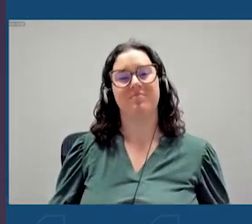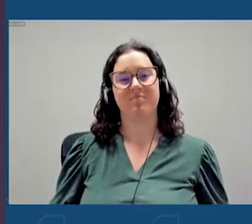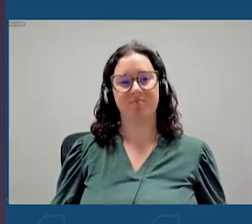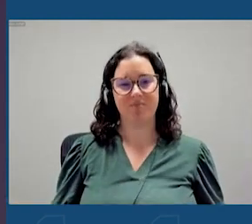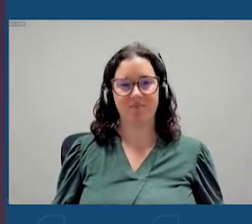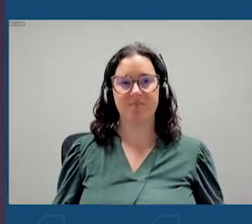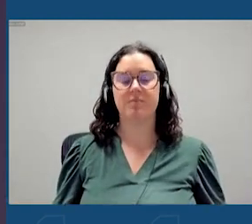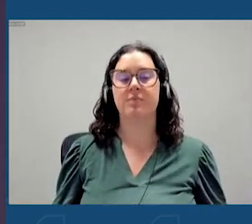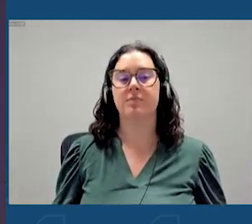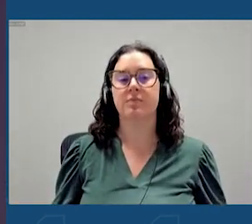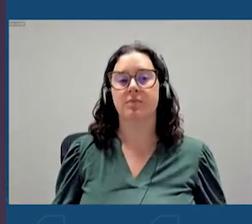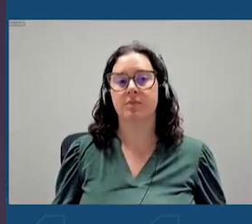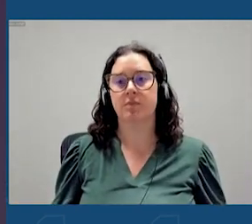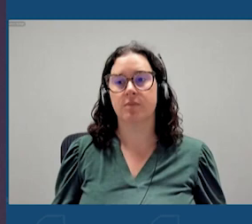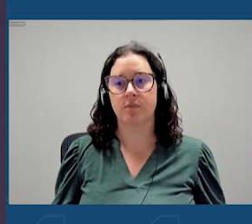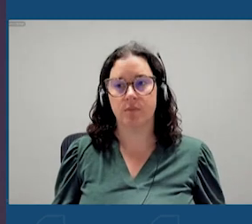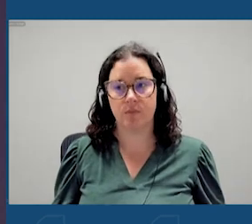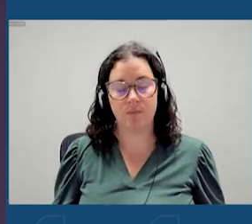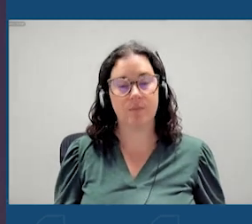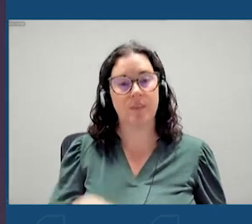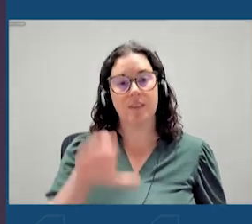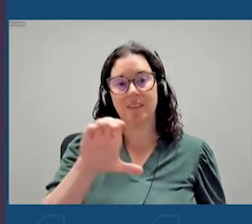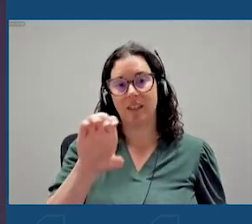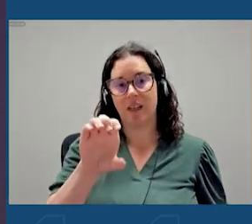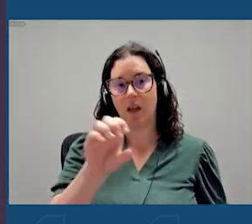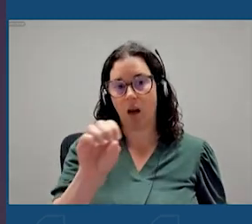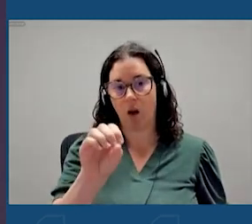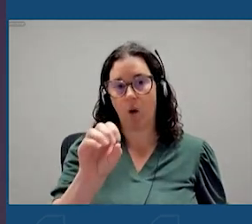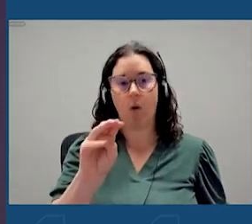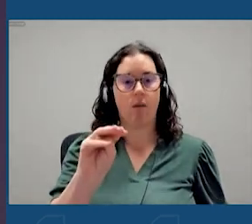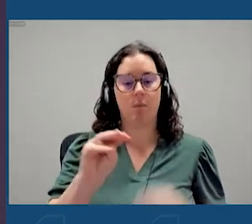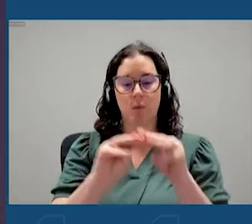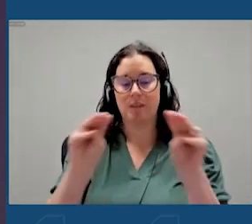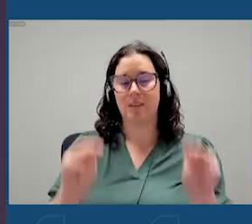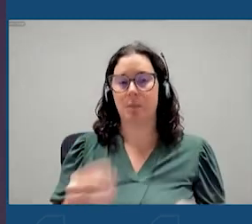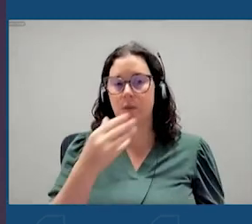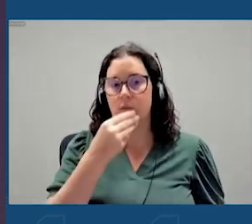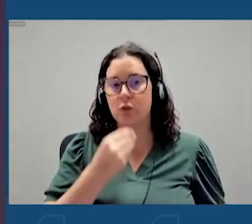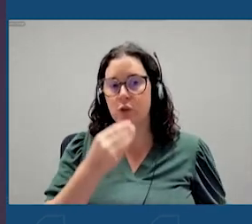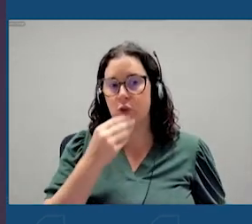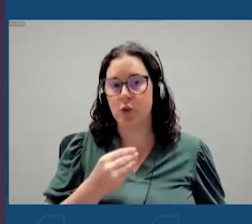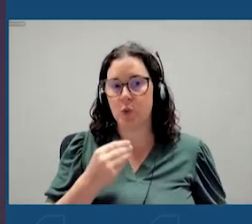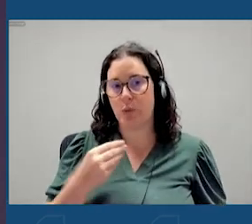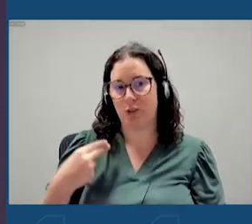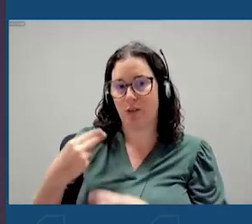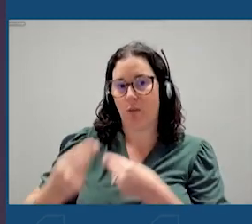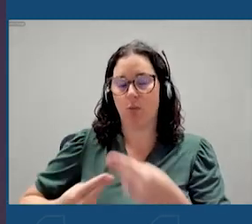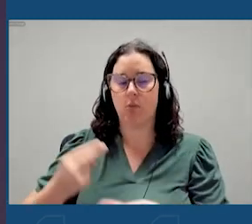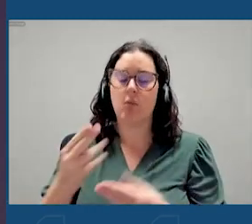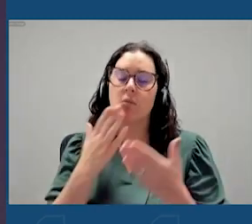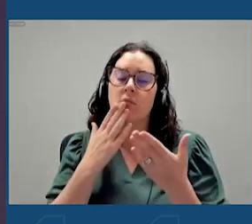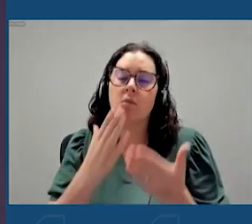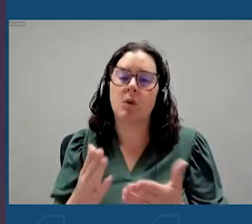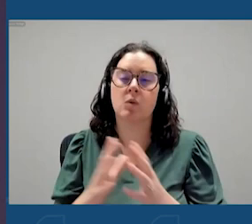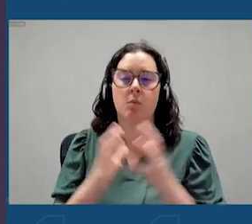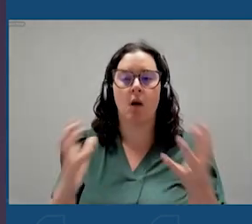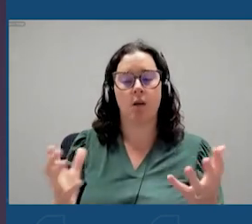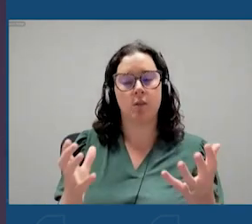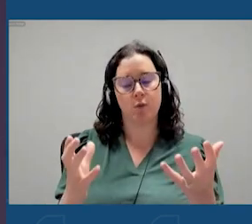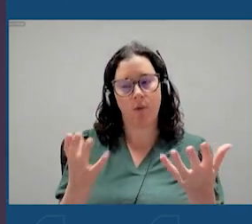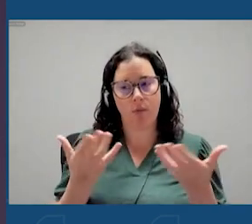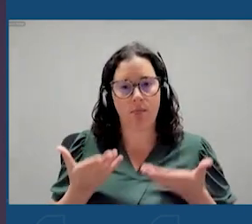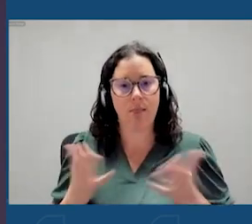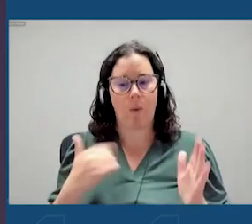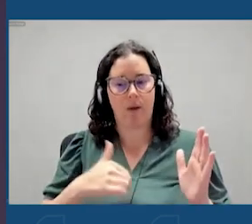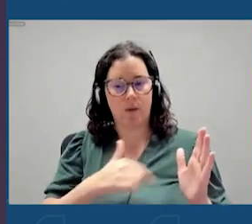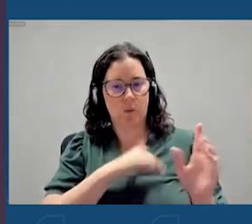Jack Kleiner, the CEO of the Museum of Jewish Heritage, I thank you for, again, opening your doors to us. Jack, it's been extraordinary. I've, again,